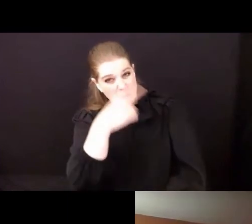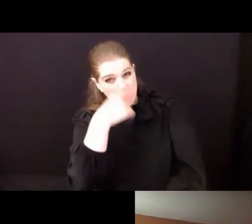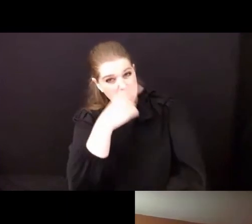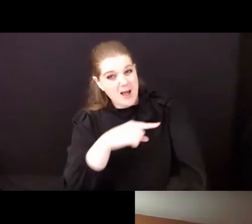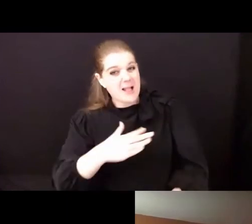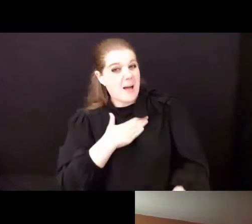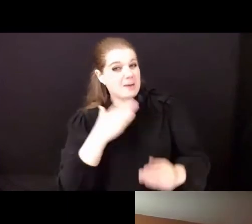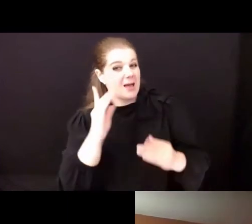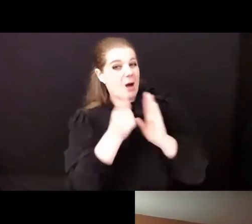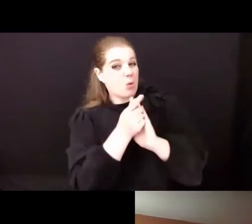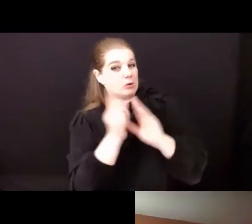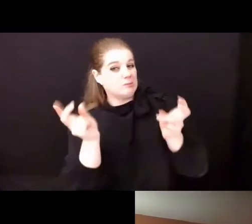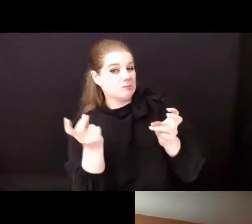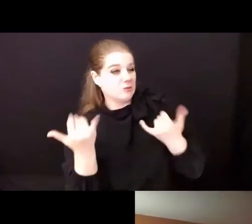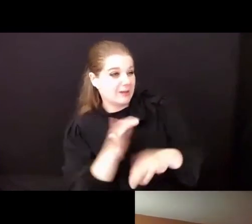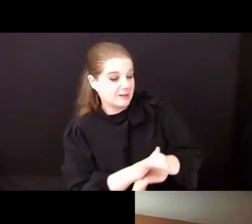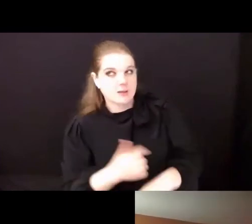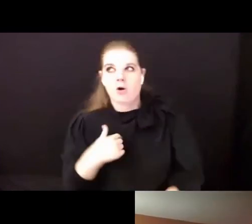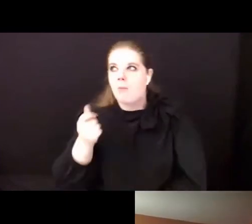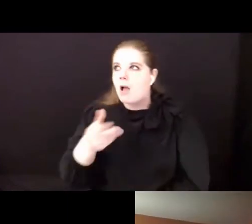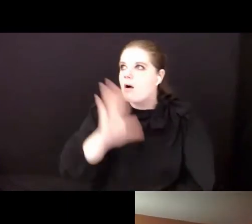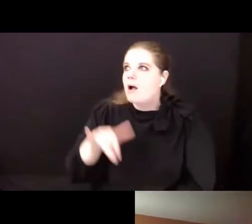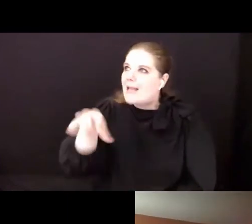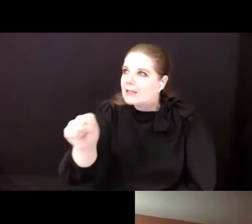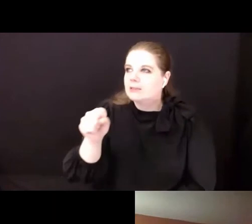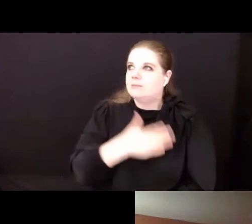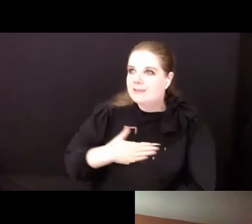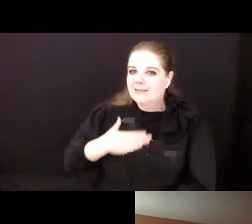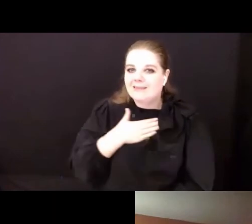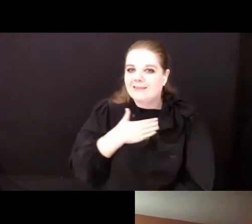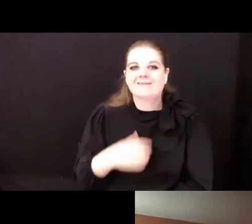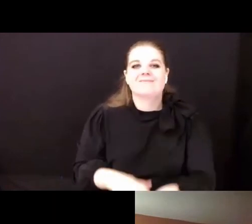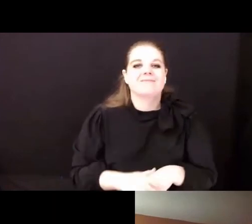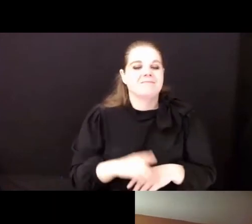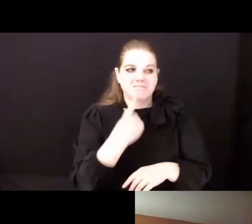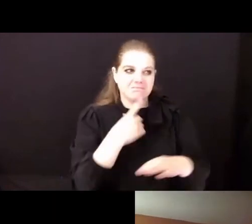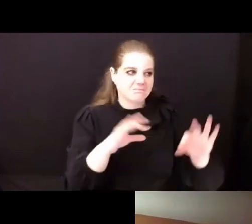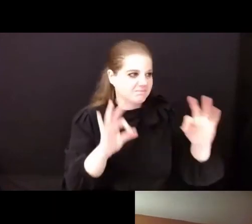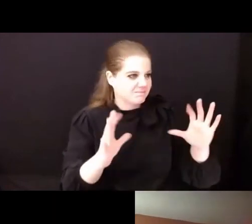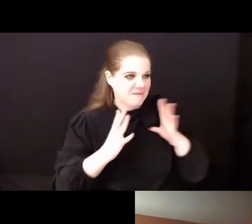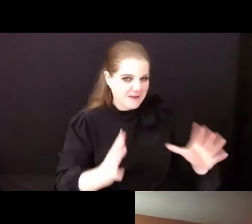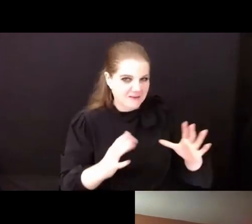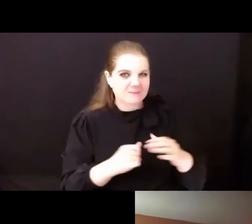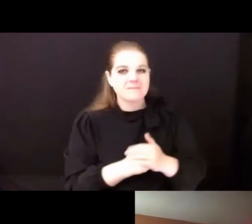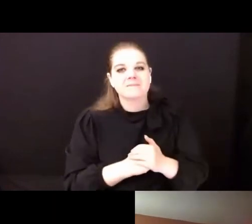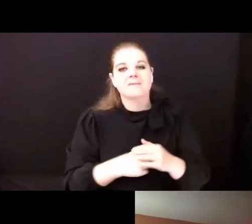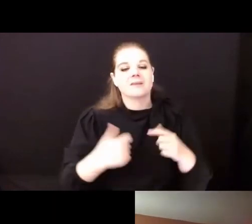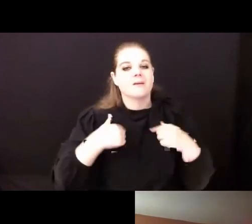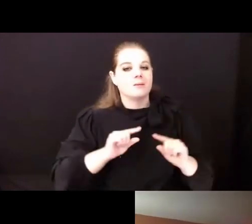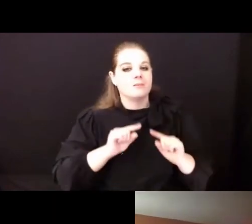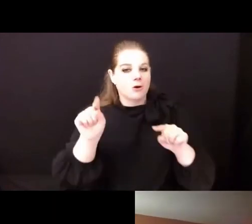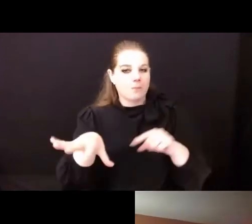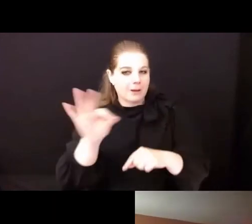tonight? I said, oh my God, yes, please. He said, fine, I'm gonna go pick up my